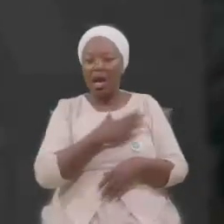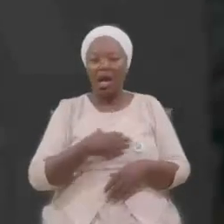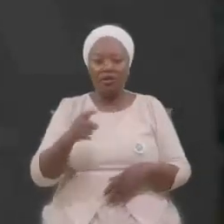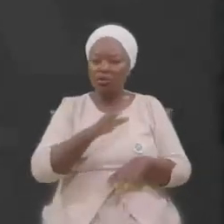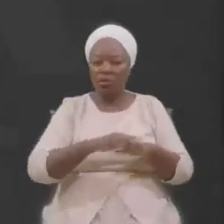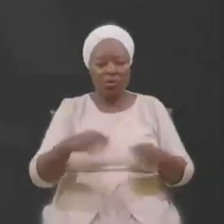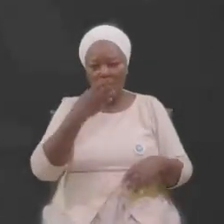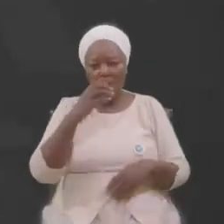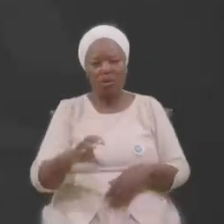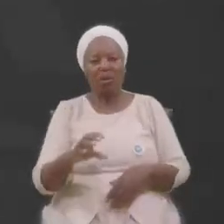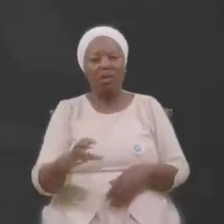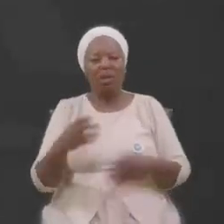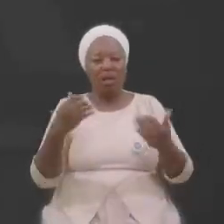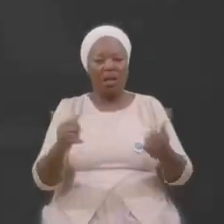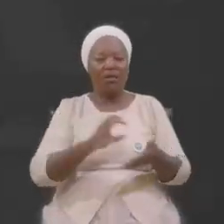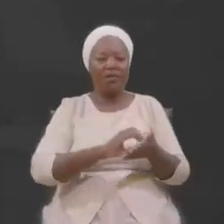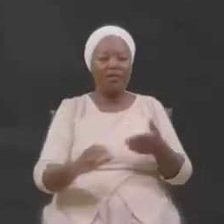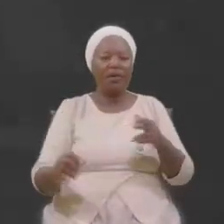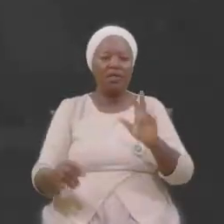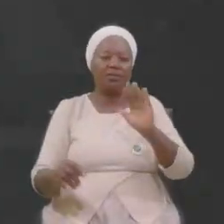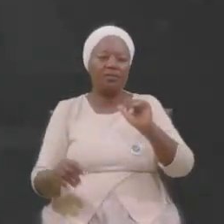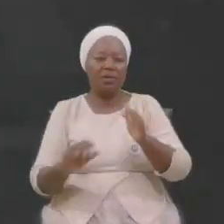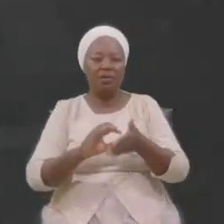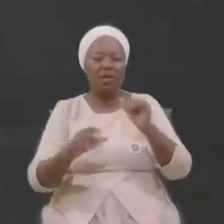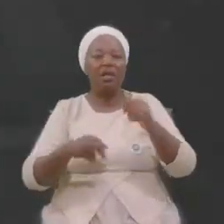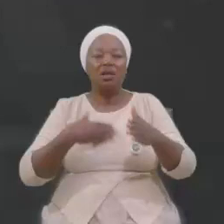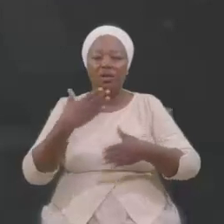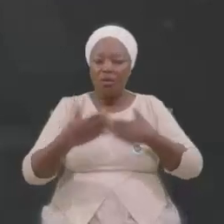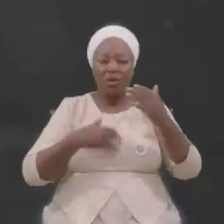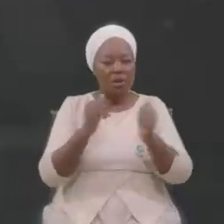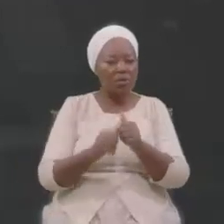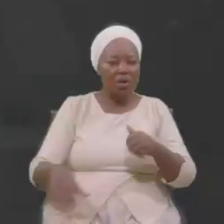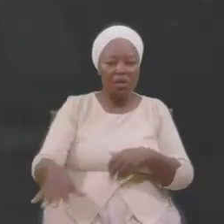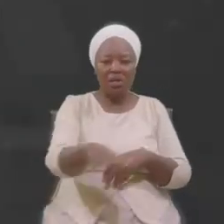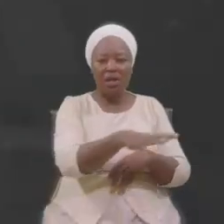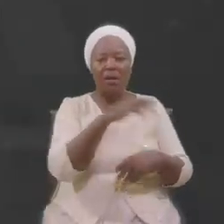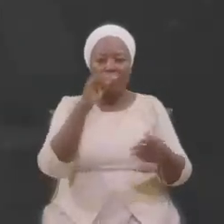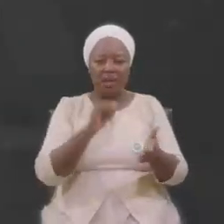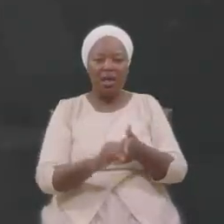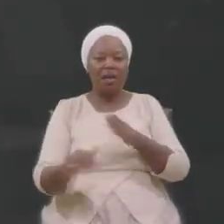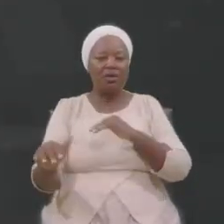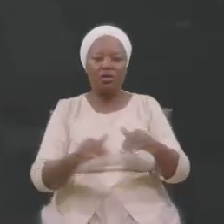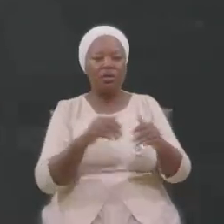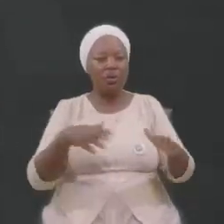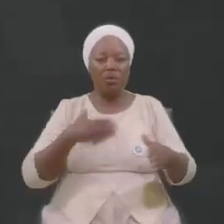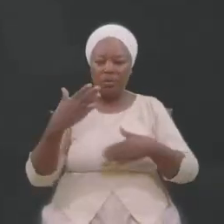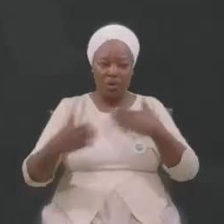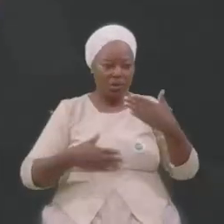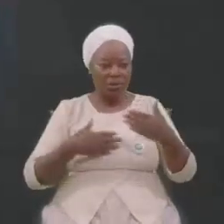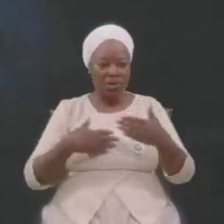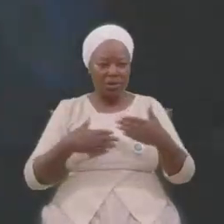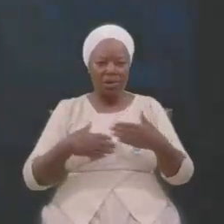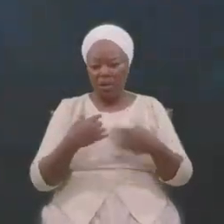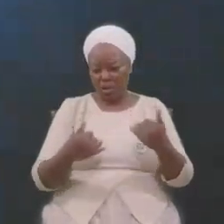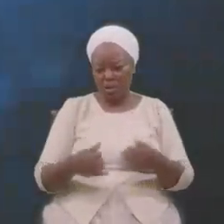Verse 15, in verse 15, rejoice with them that do rejoice. I have my own